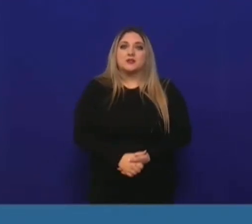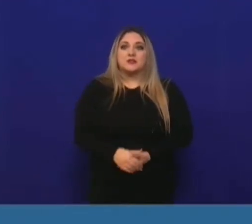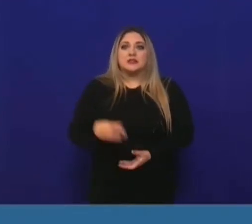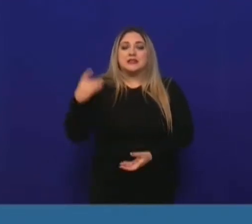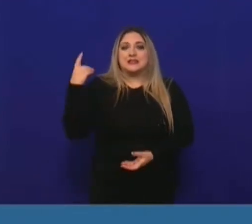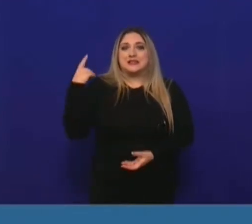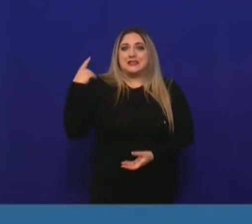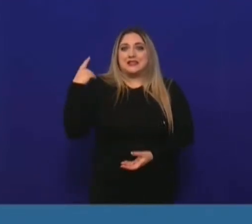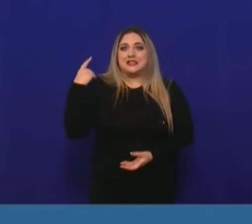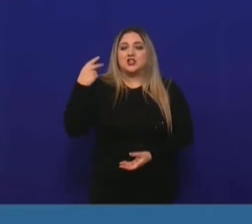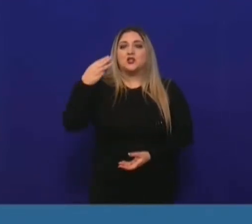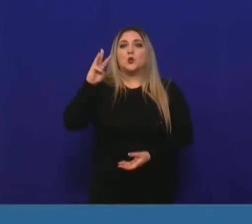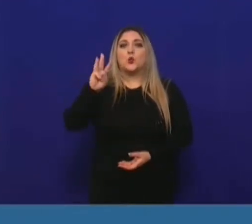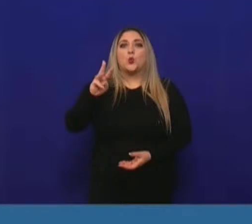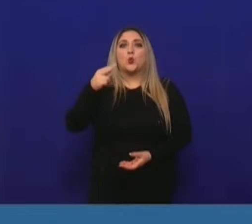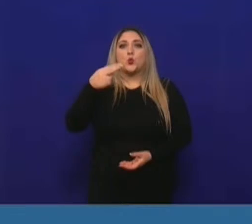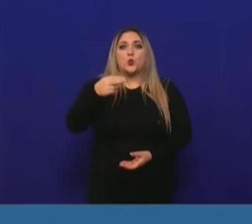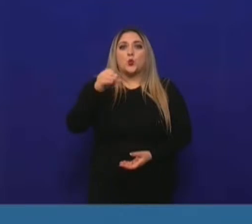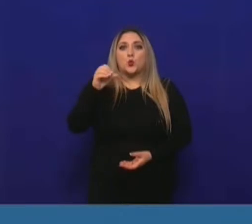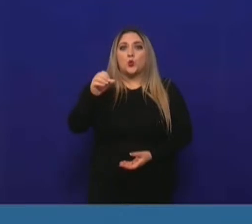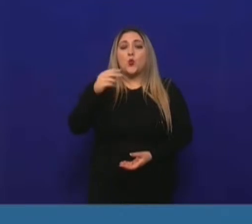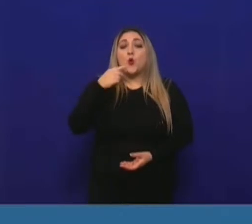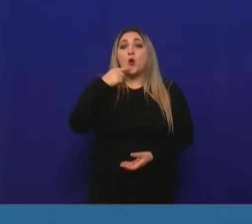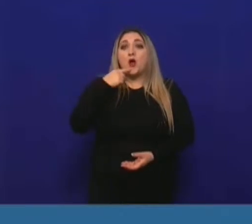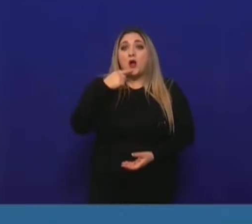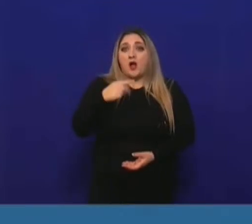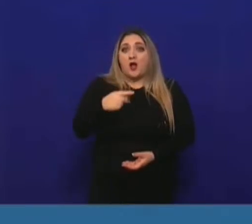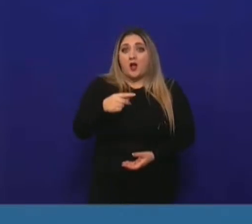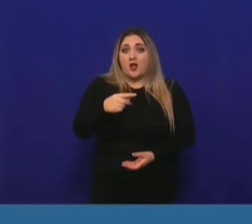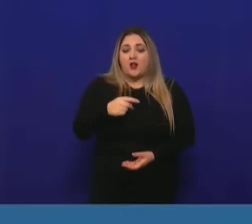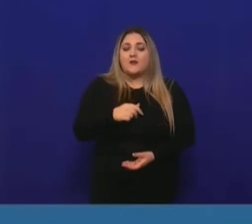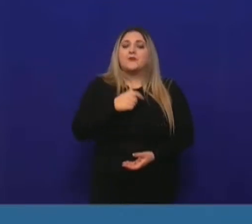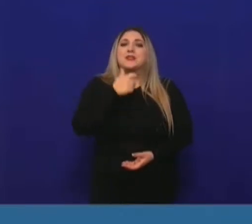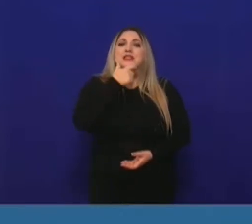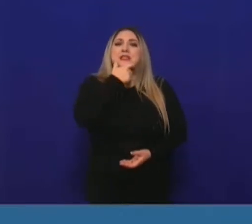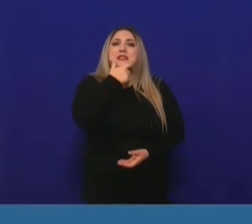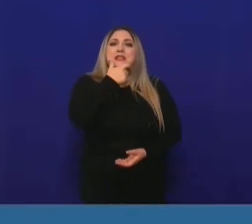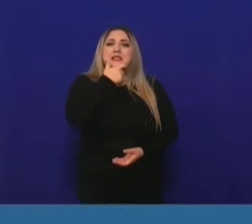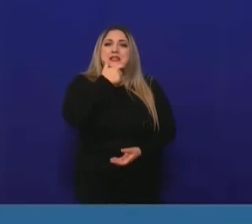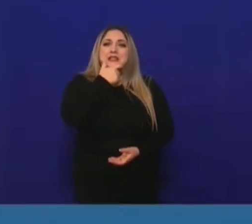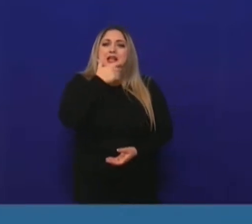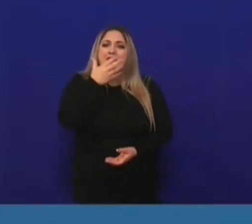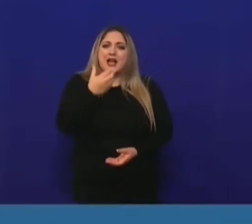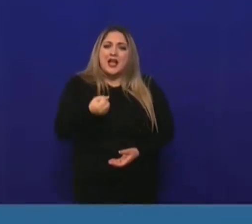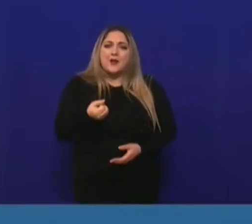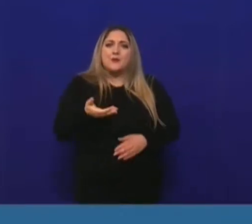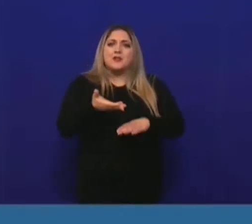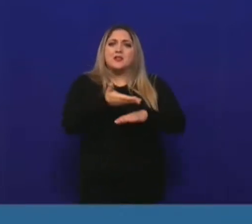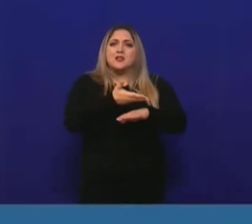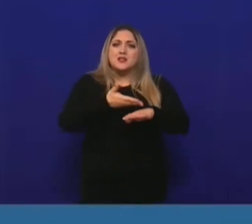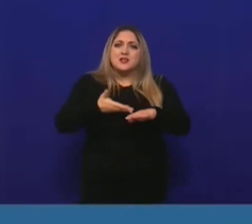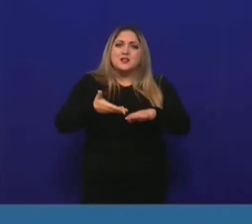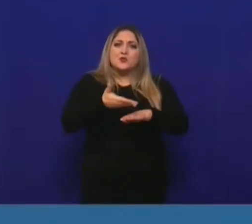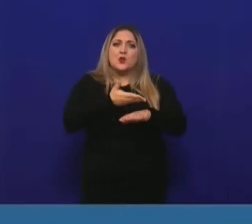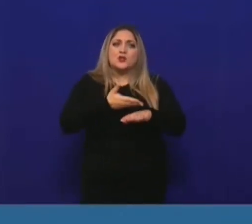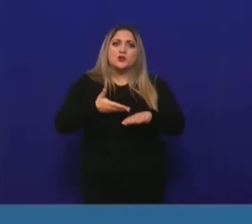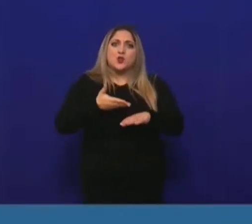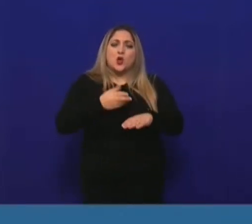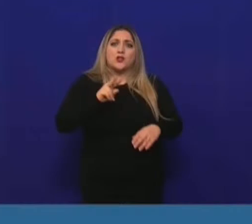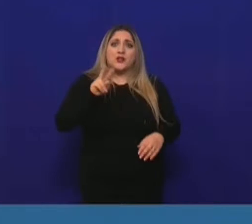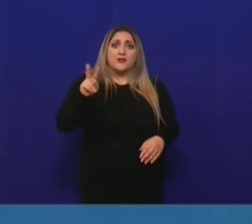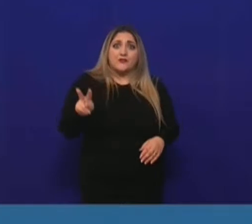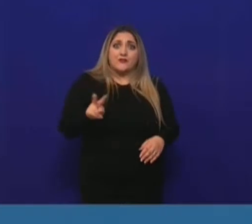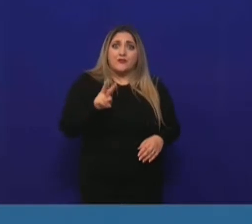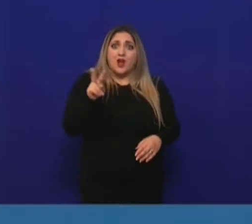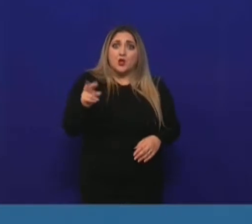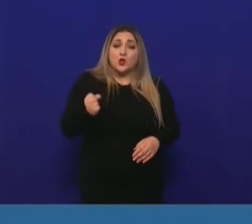tas-Saħħa qalet li il-varjant tar-Renju Unit kien tkun hemm każi fejn tkun qed jaffettwa aktar lin-nies, nies jiktu tal-isptar u anke kien hemm iktar